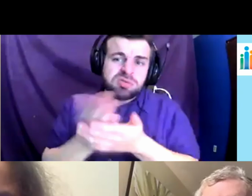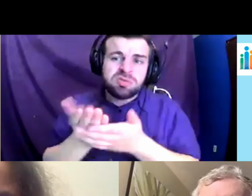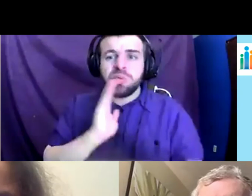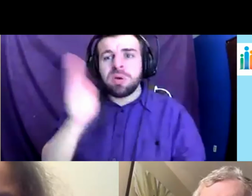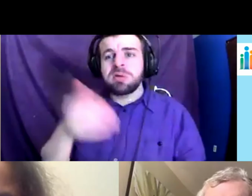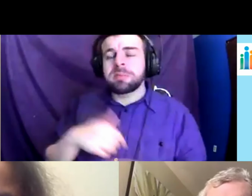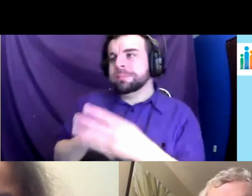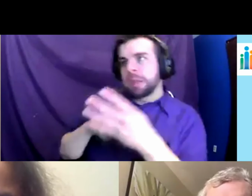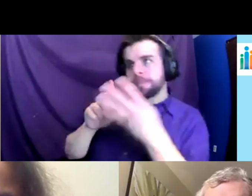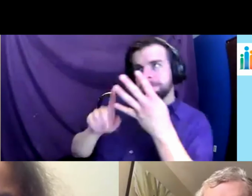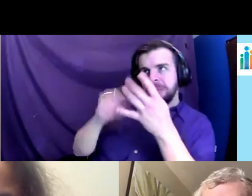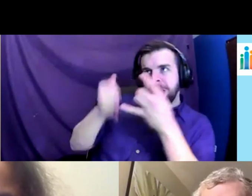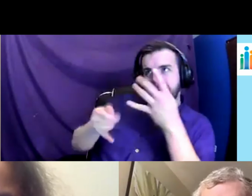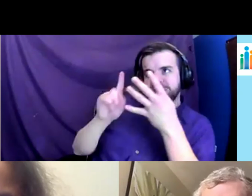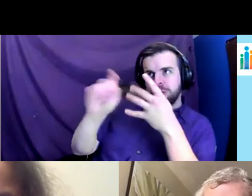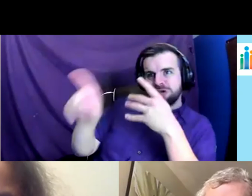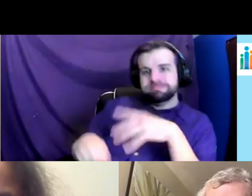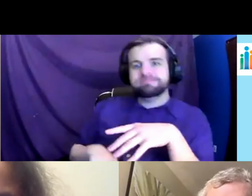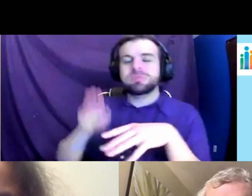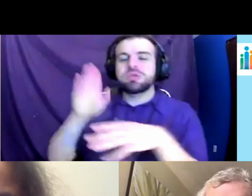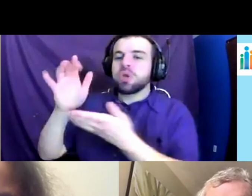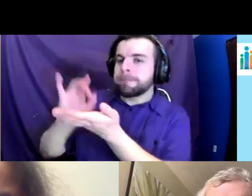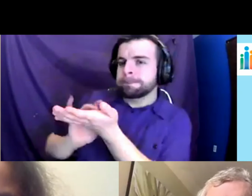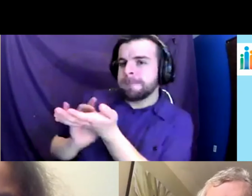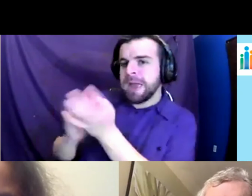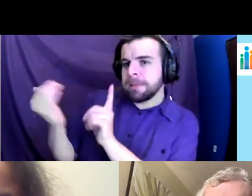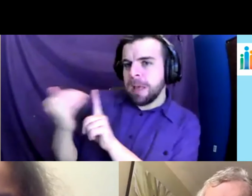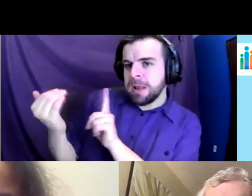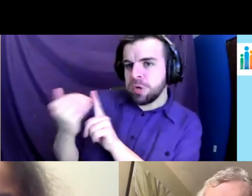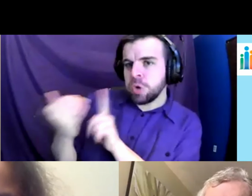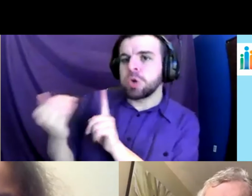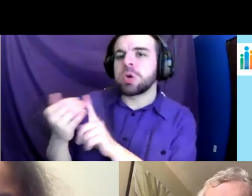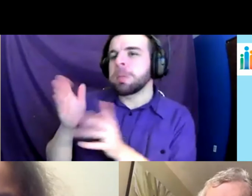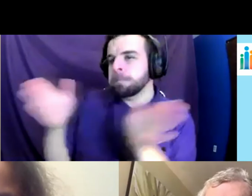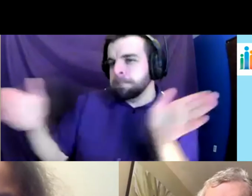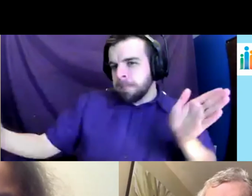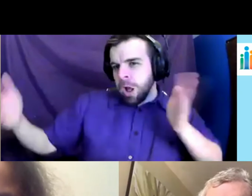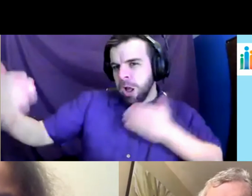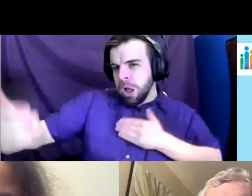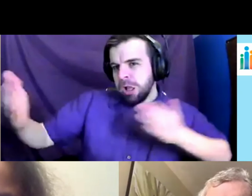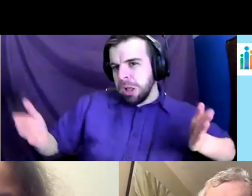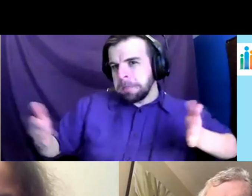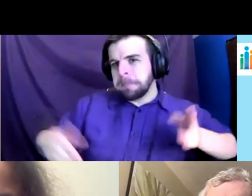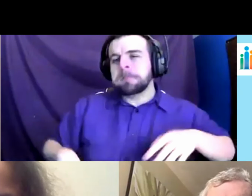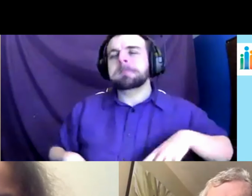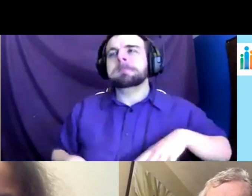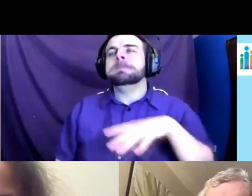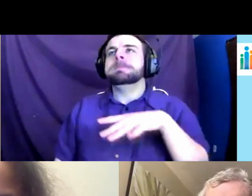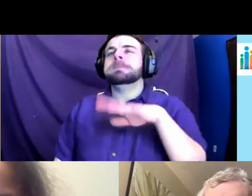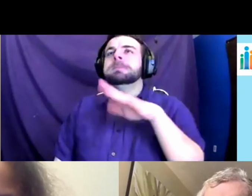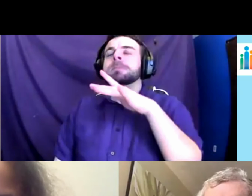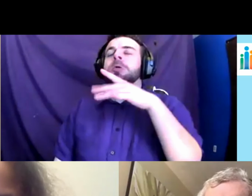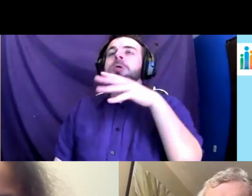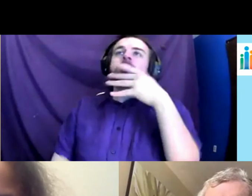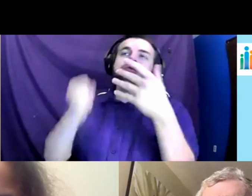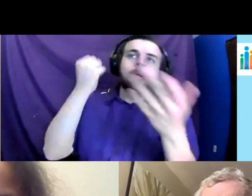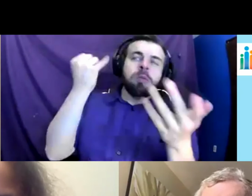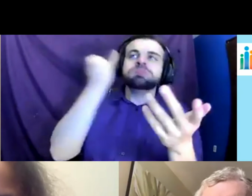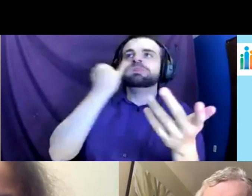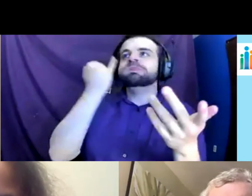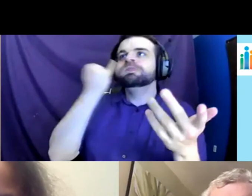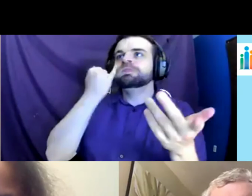your medicine box. So let's just say we're gonna go on vacation